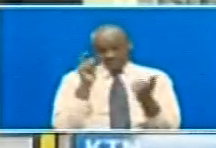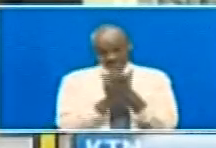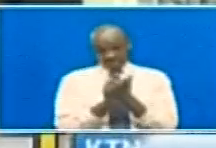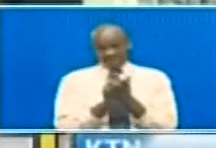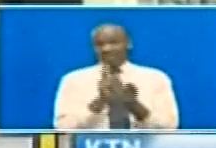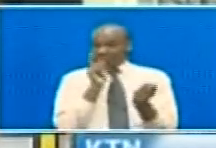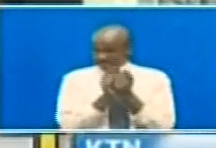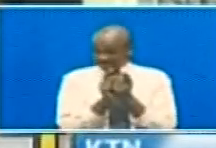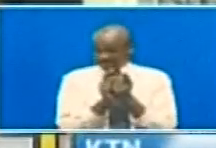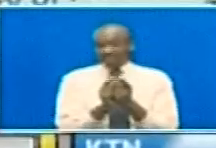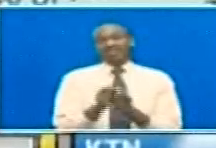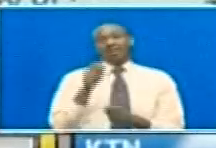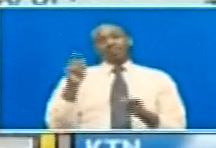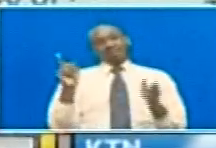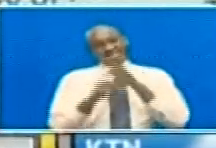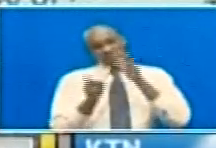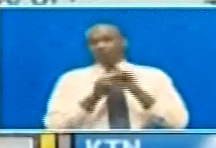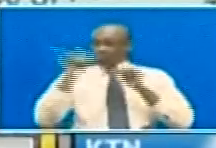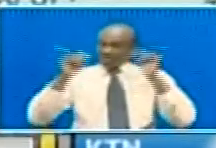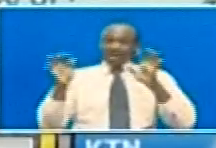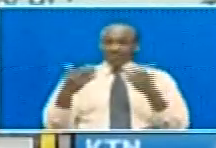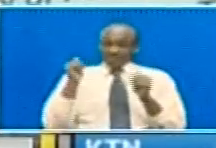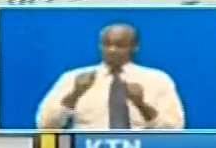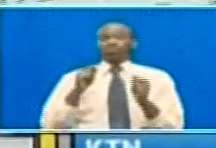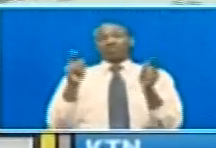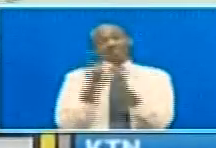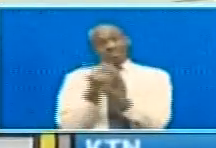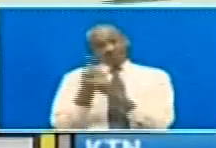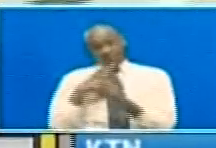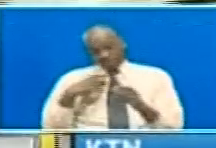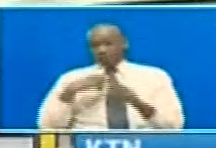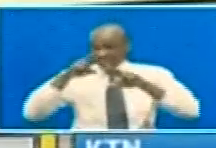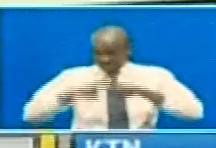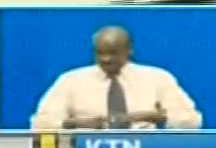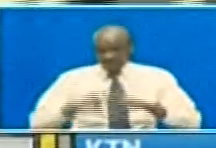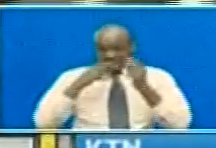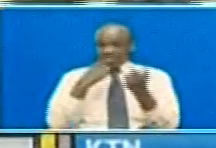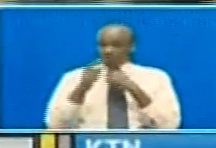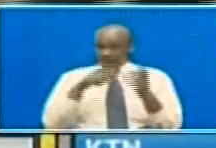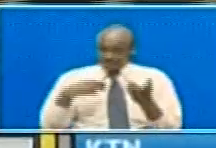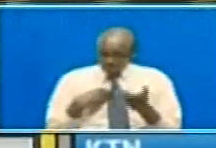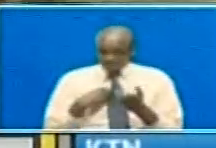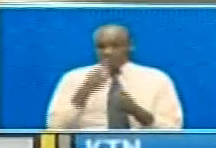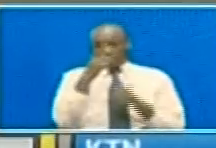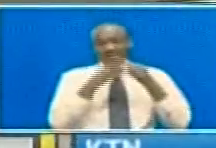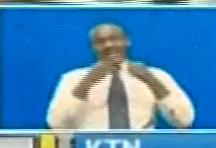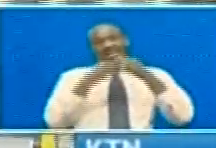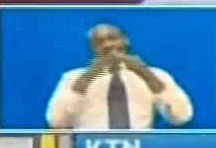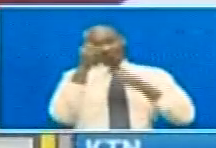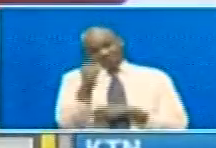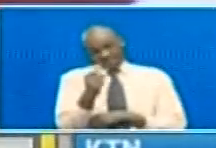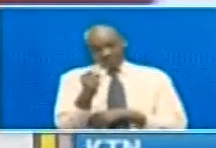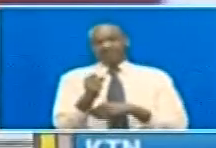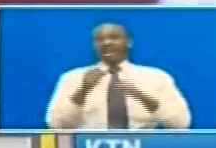Foreign Affairs is expected to chair a meeting with representatives from both countries to look into the 1985 bilateral tourism agreement within